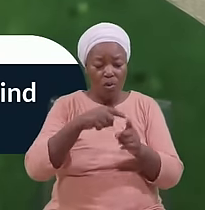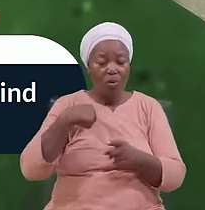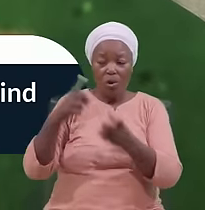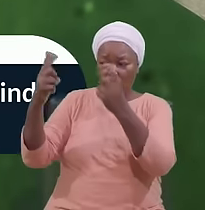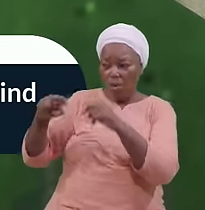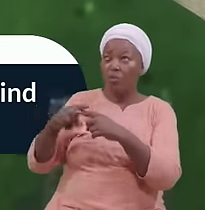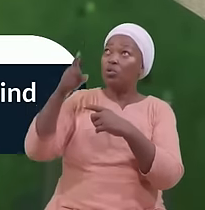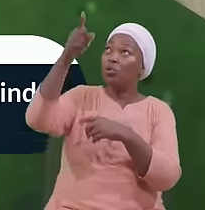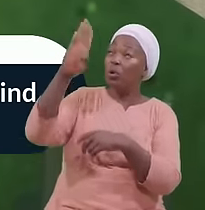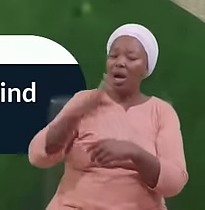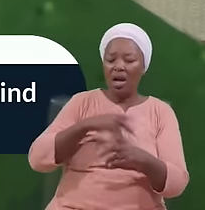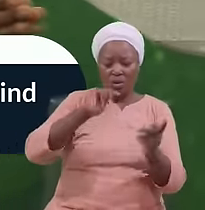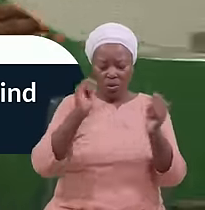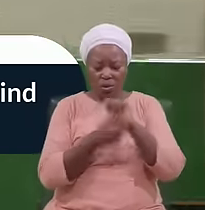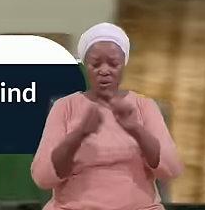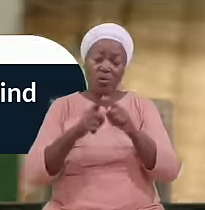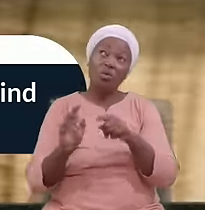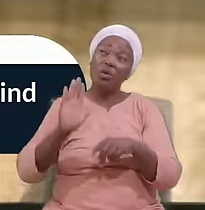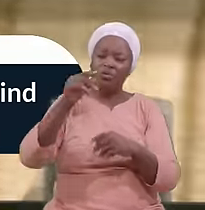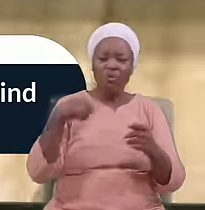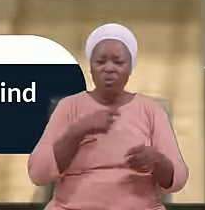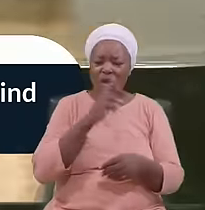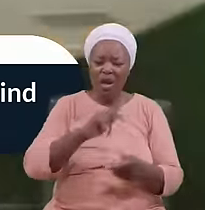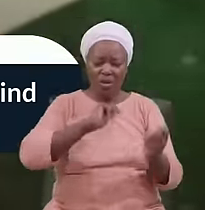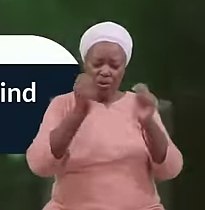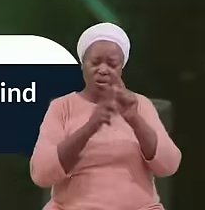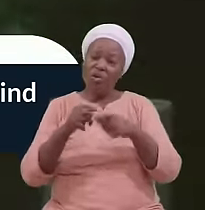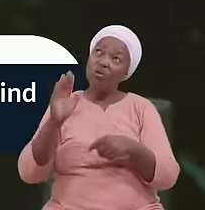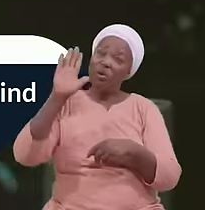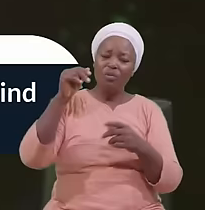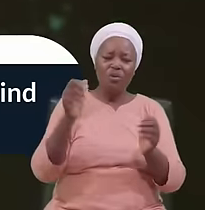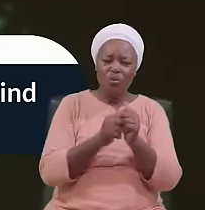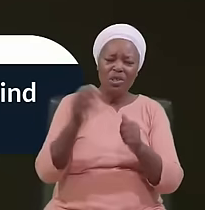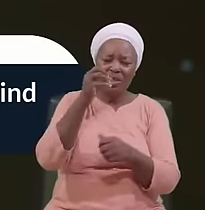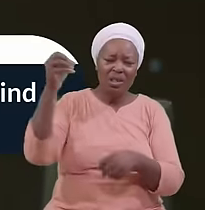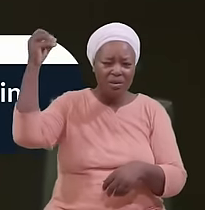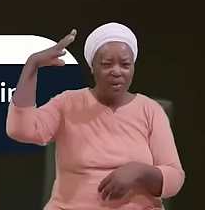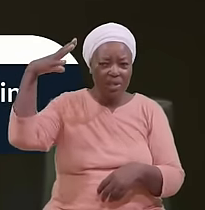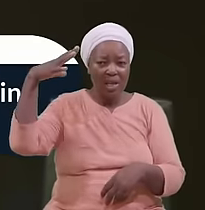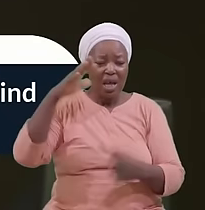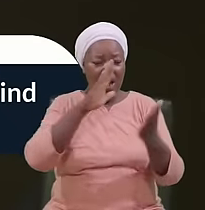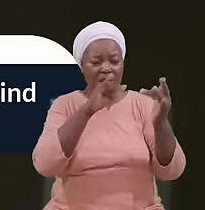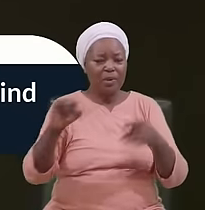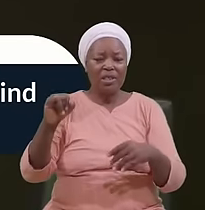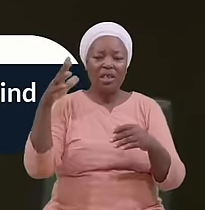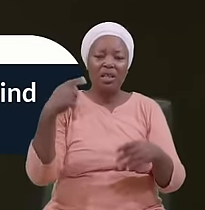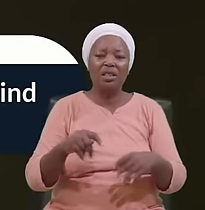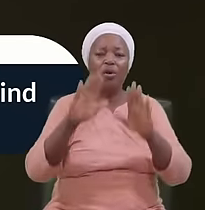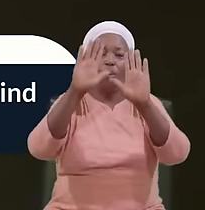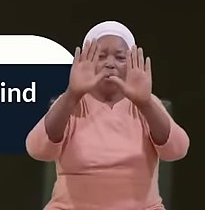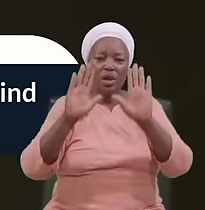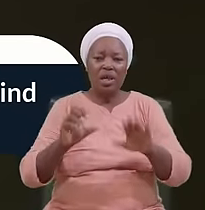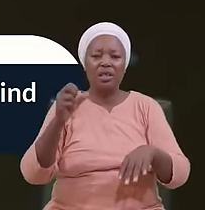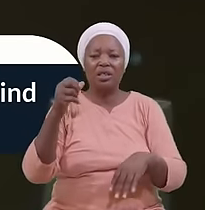him, we are turning to him with grace, expecting the wonders in our